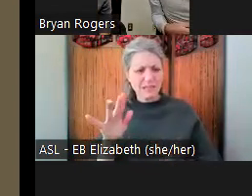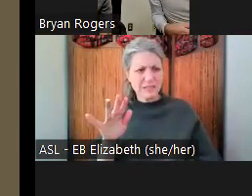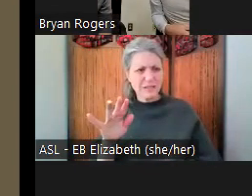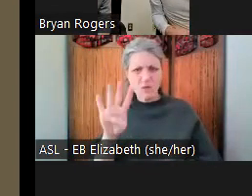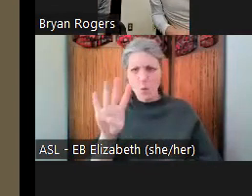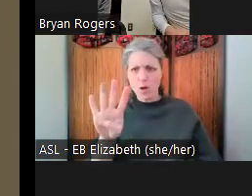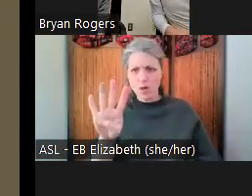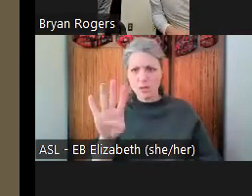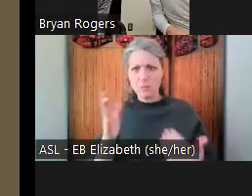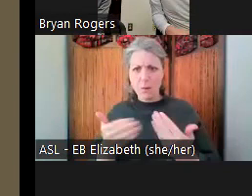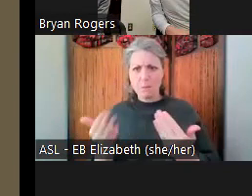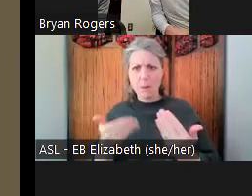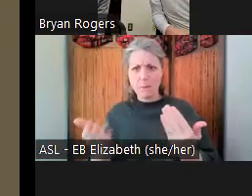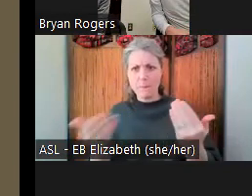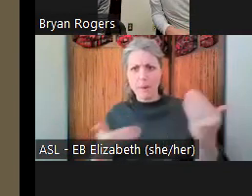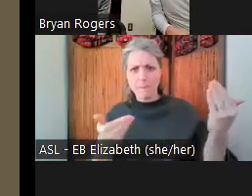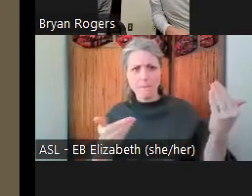4 slides over, please?